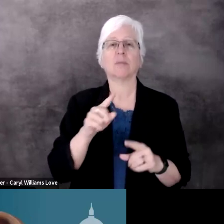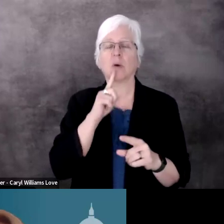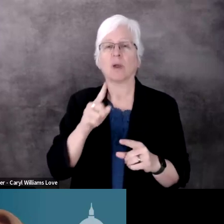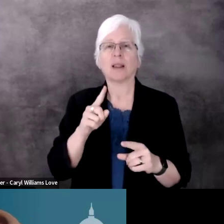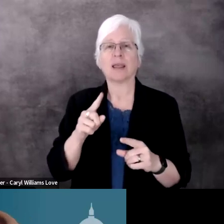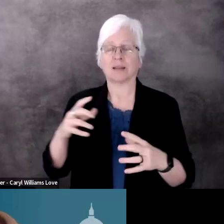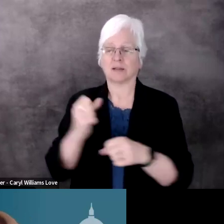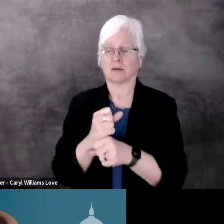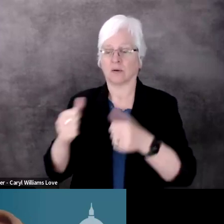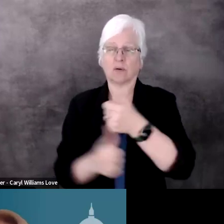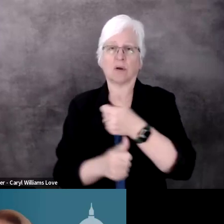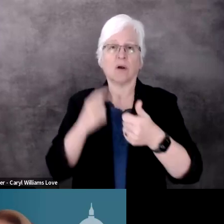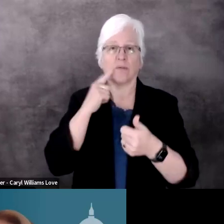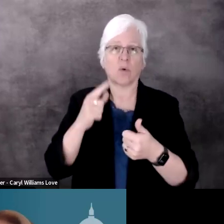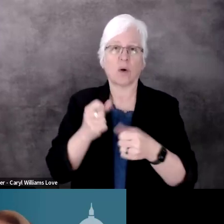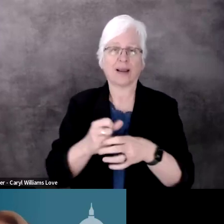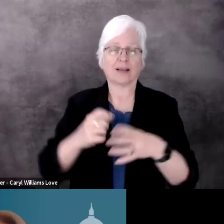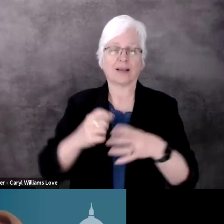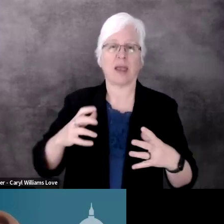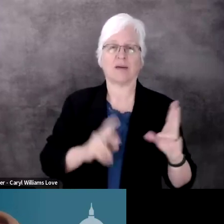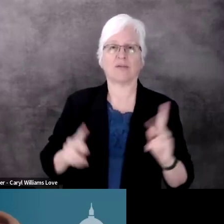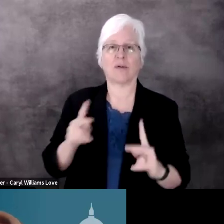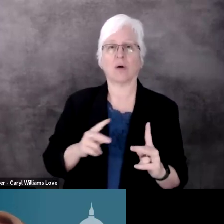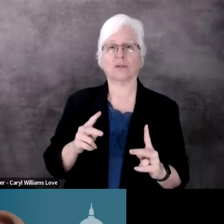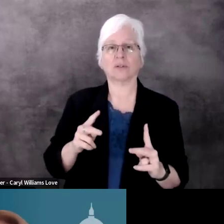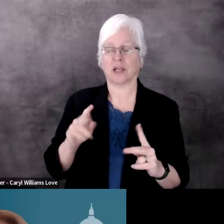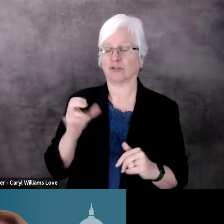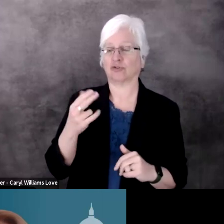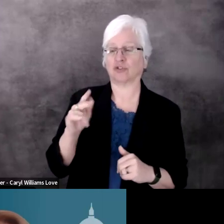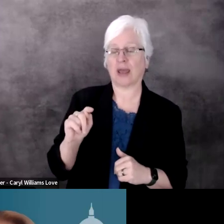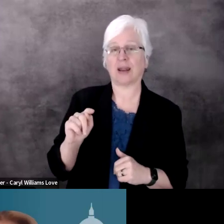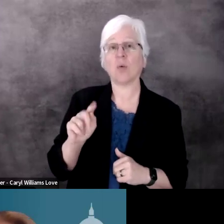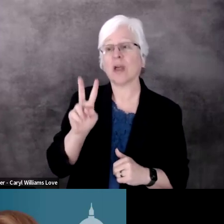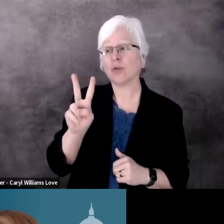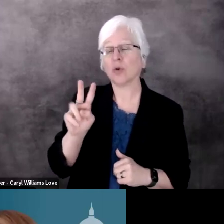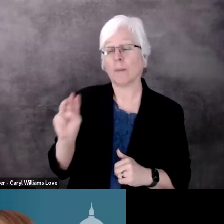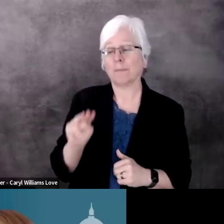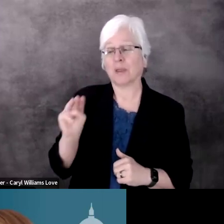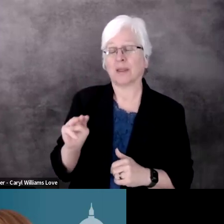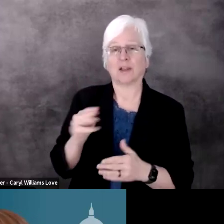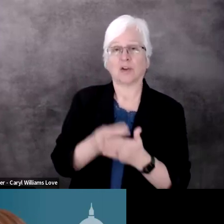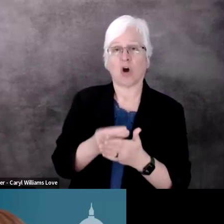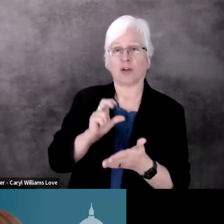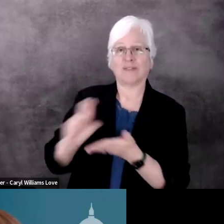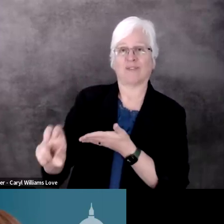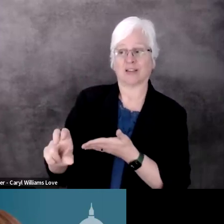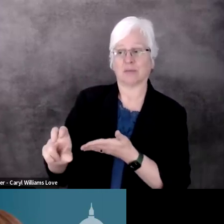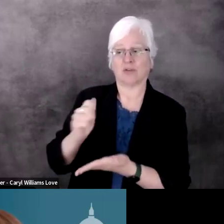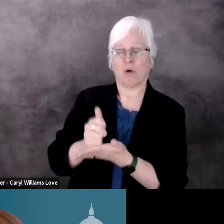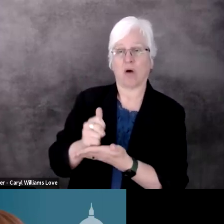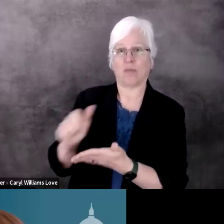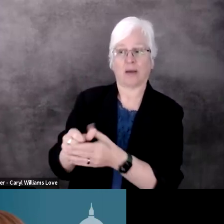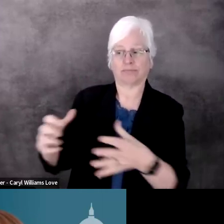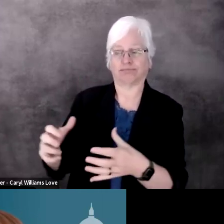expand text and chat, and we did a $2 million investment to help that happen, so we're really excited about